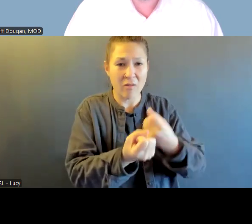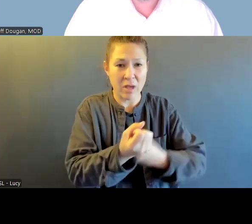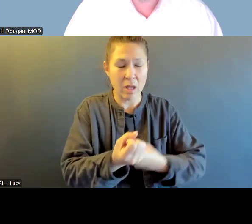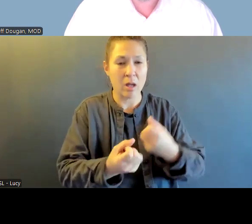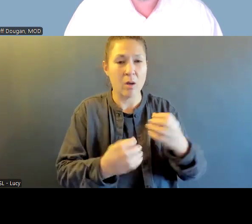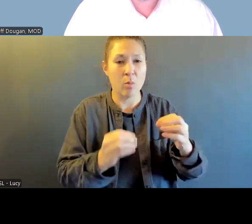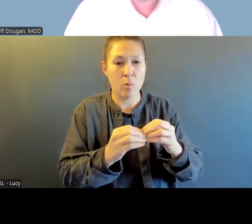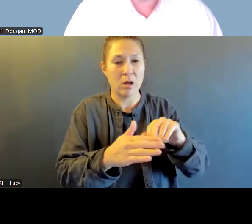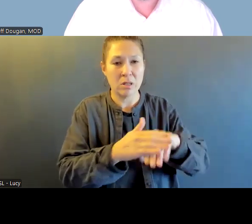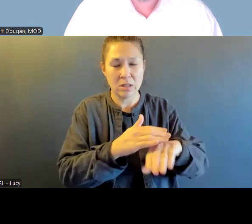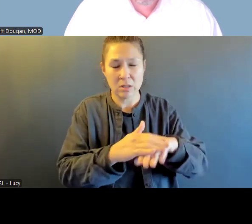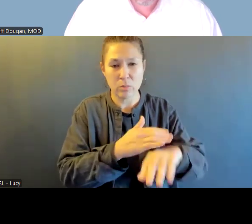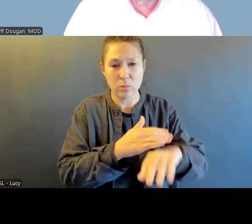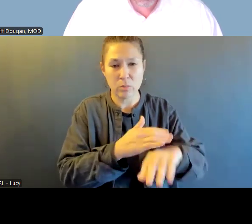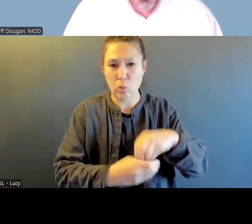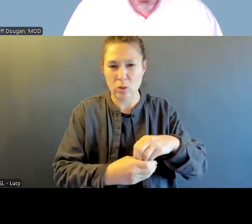within their communities.